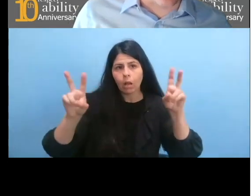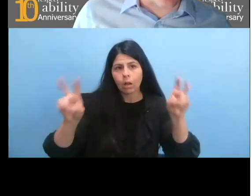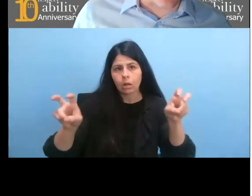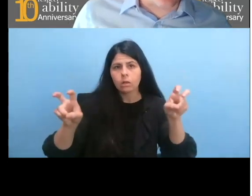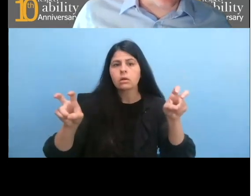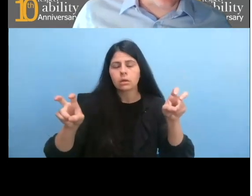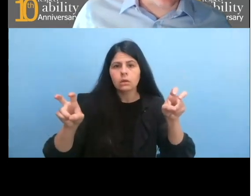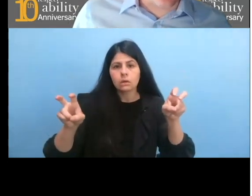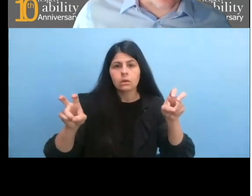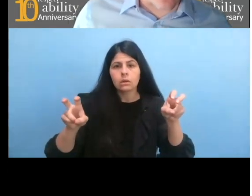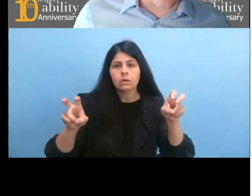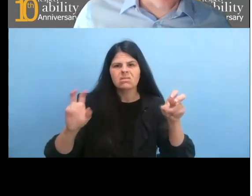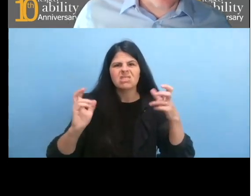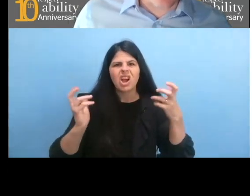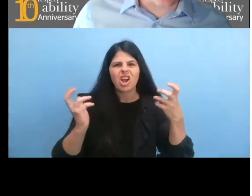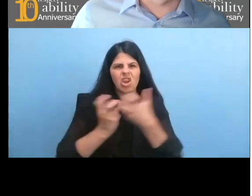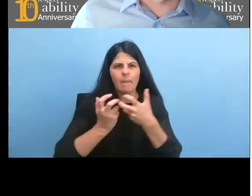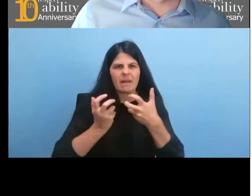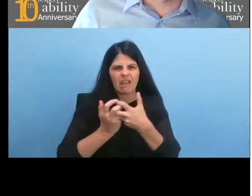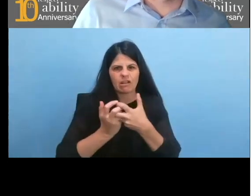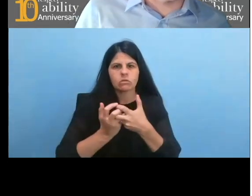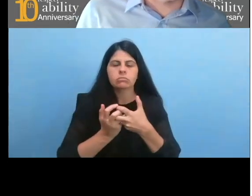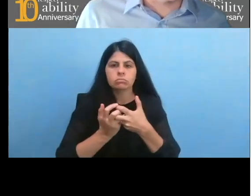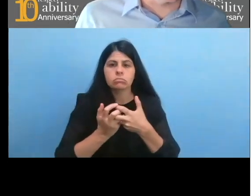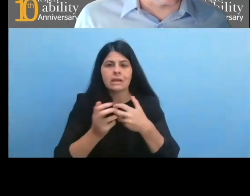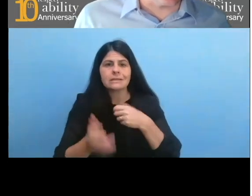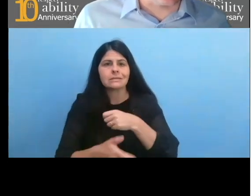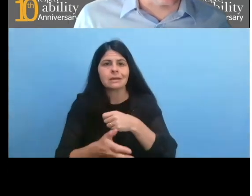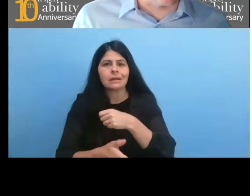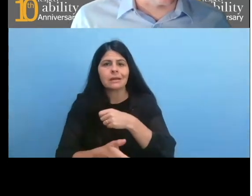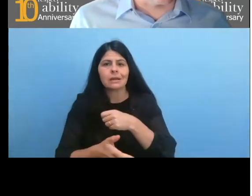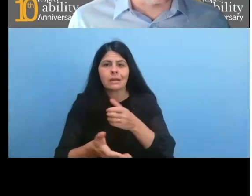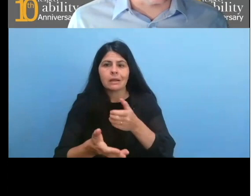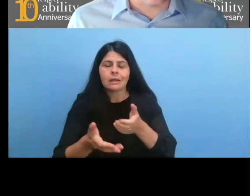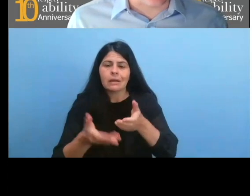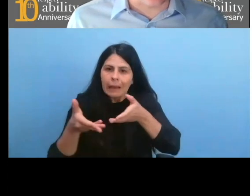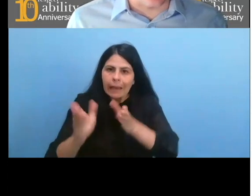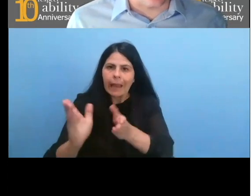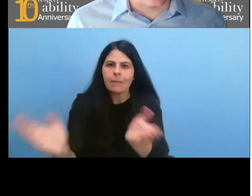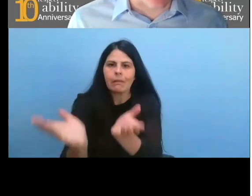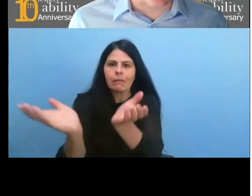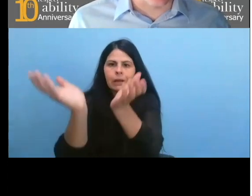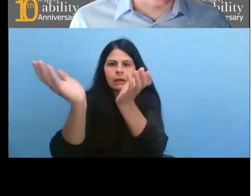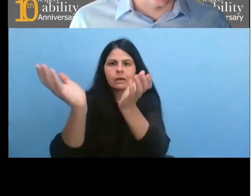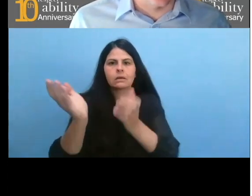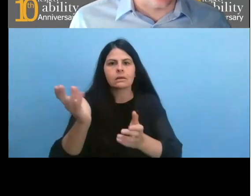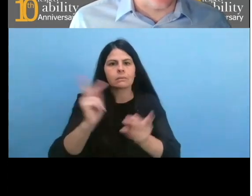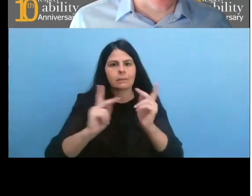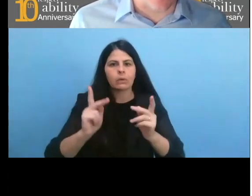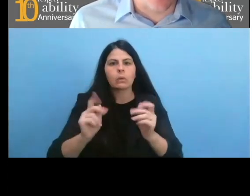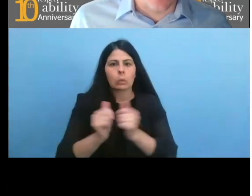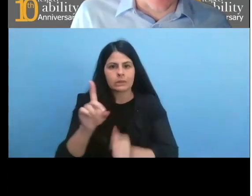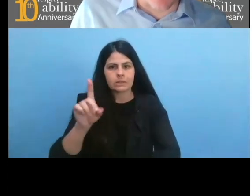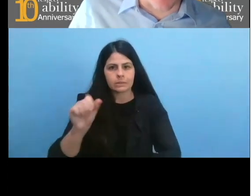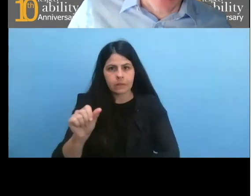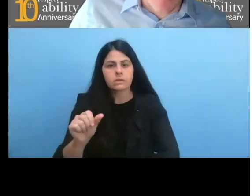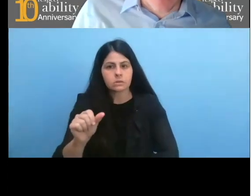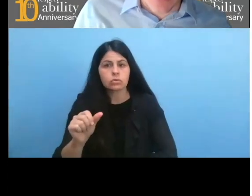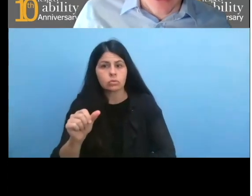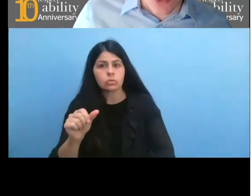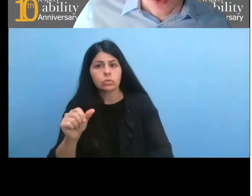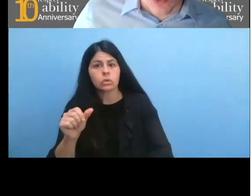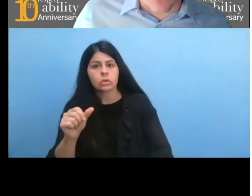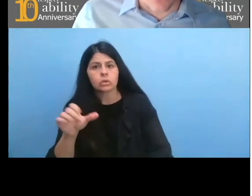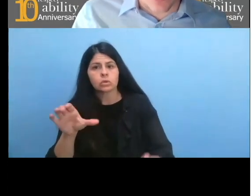about enabling qualified individuals with a disability to perform the essential tasks of a job. And when we're talking